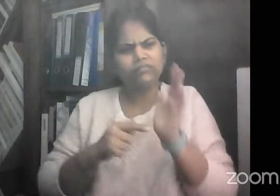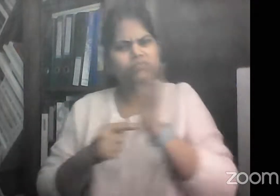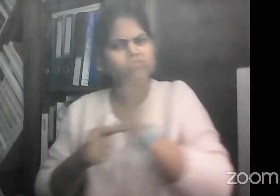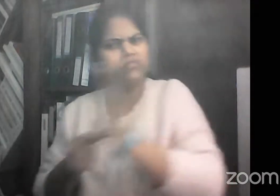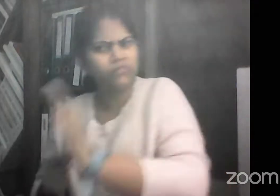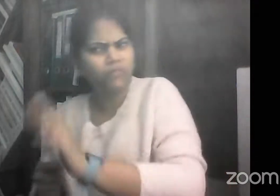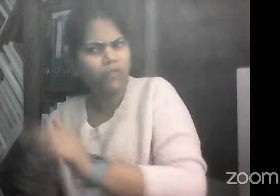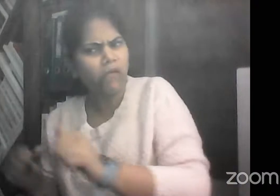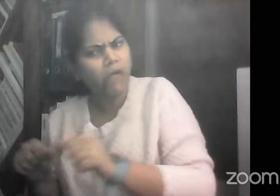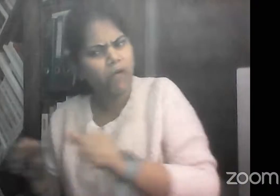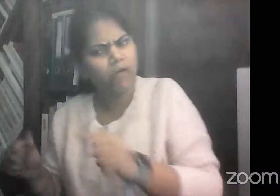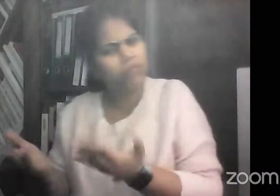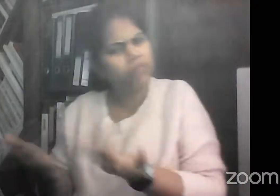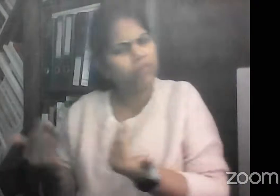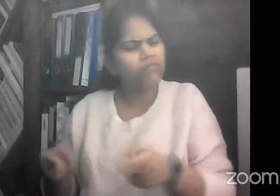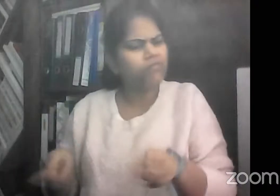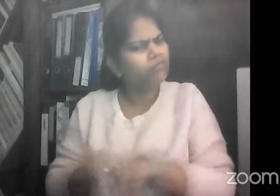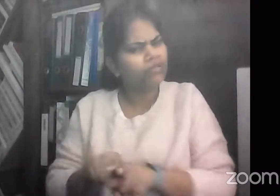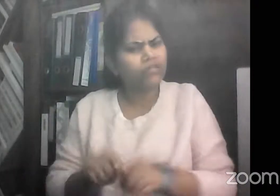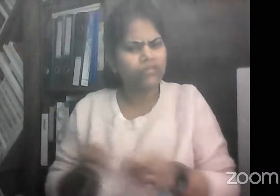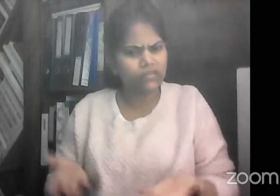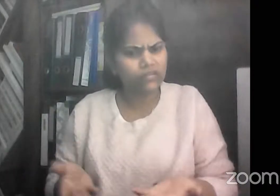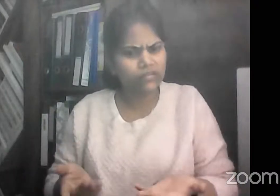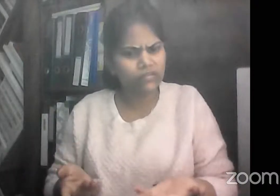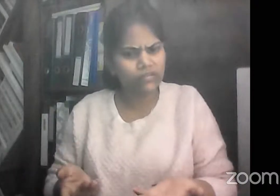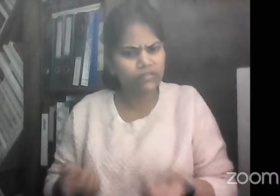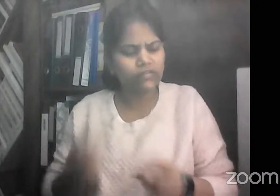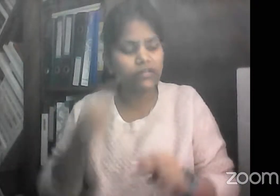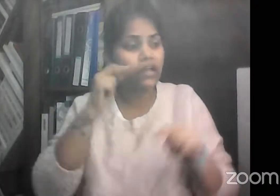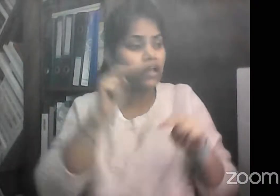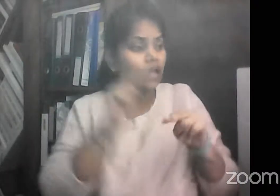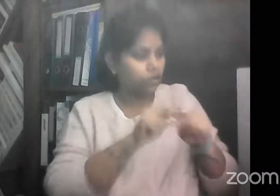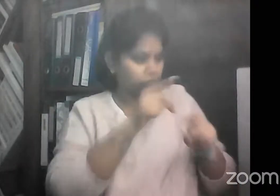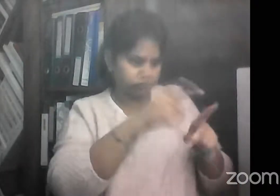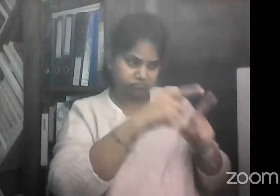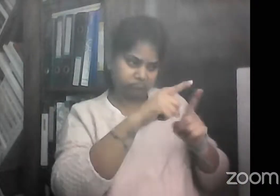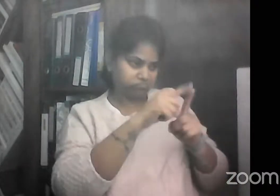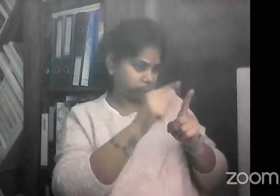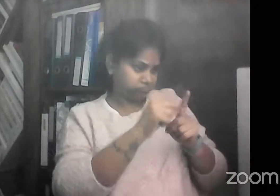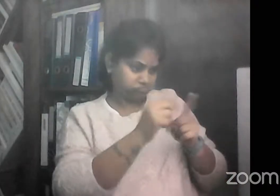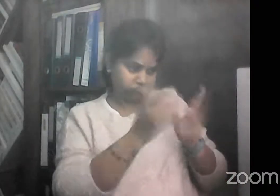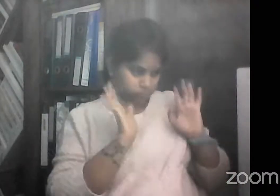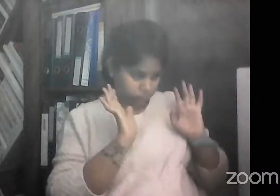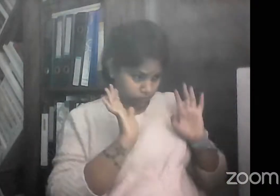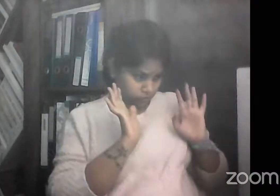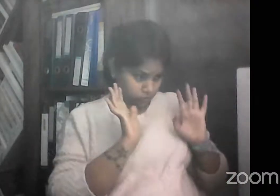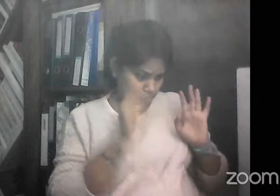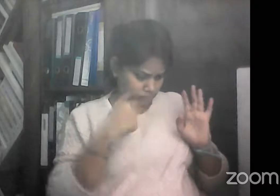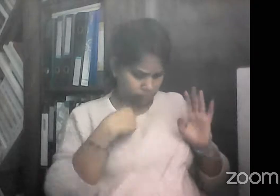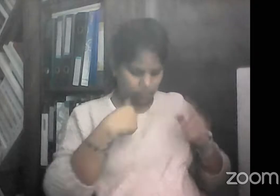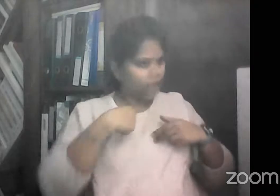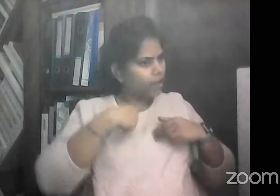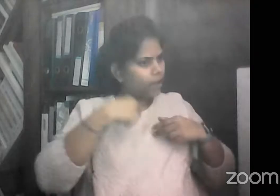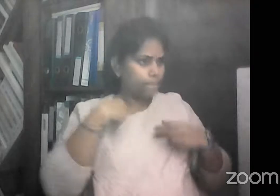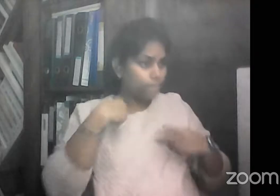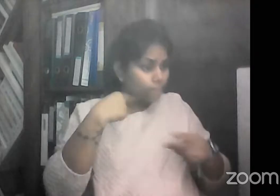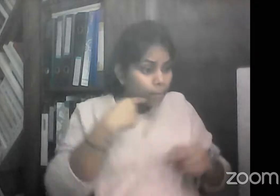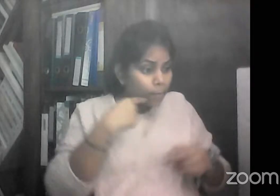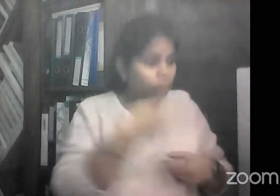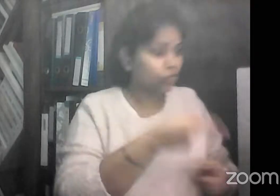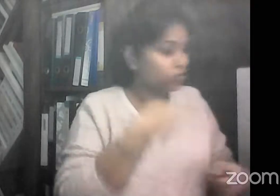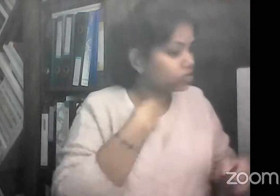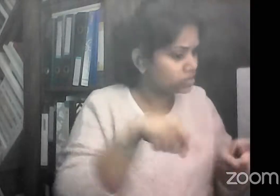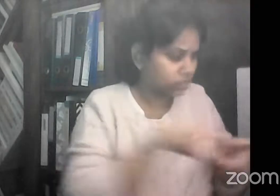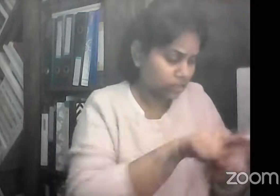It is like saying, if you're not doing it my way, you're not doing it all, you are not doing it all right, or